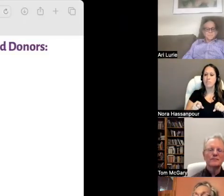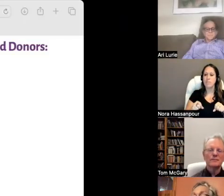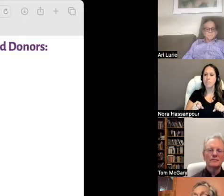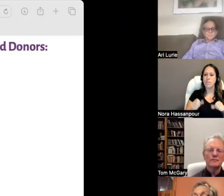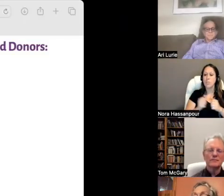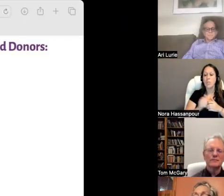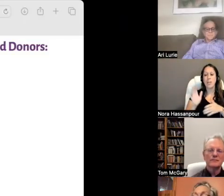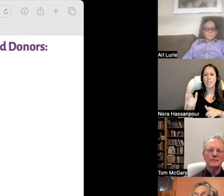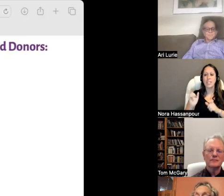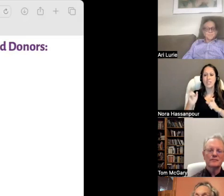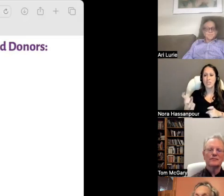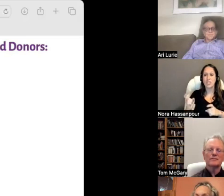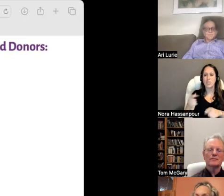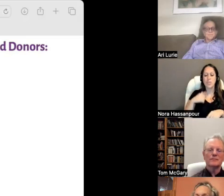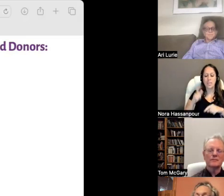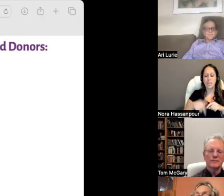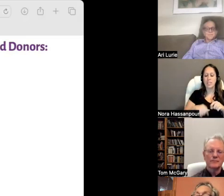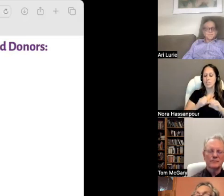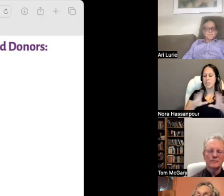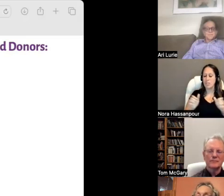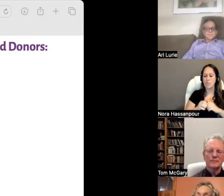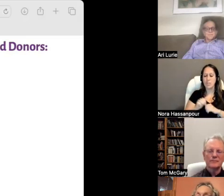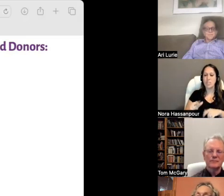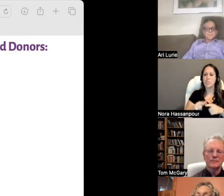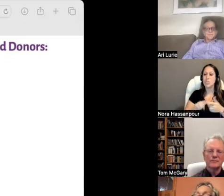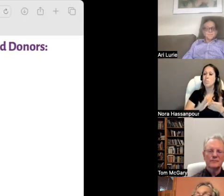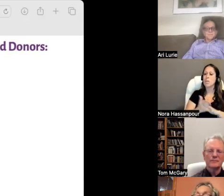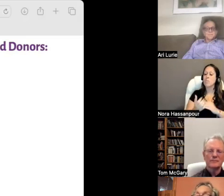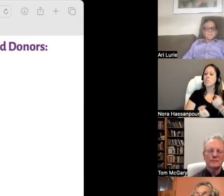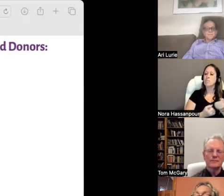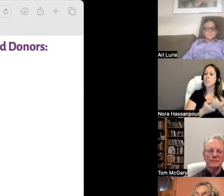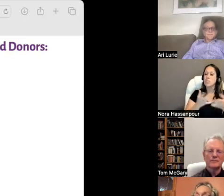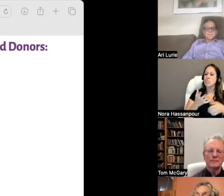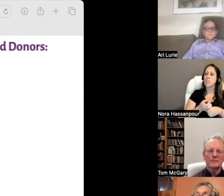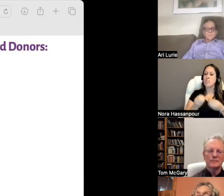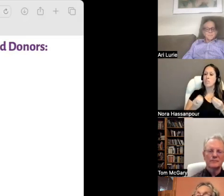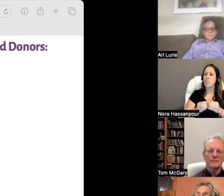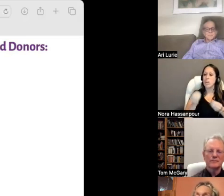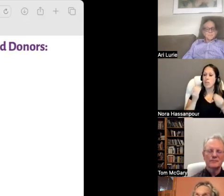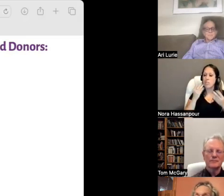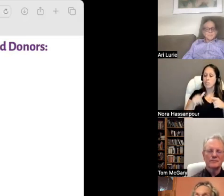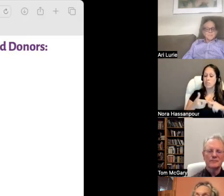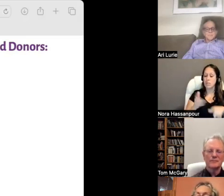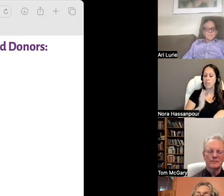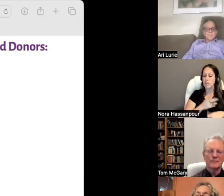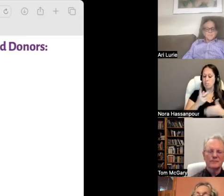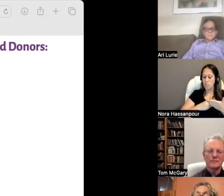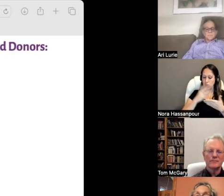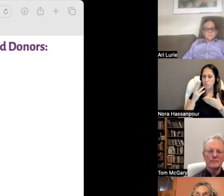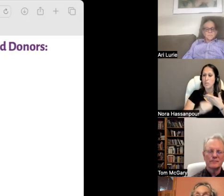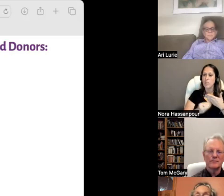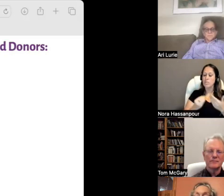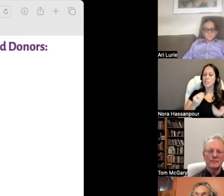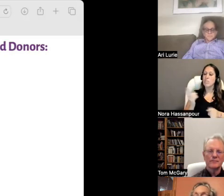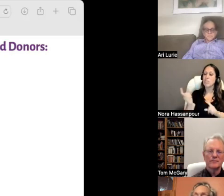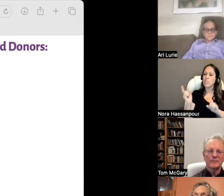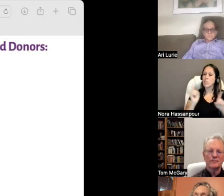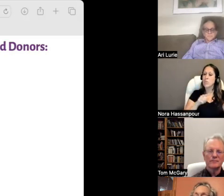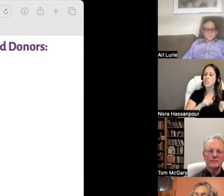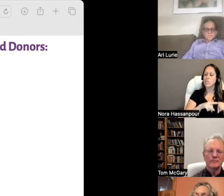Without their generosity, we couldn't do any of this. To become a sponsor or to receive more information about our programs, please go